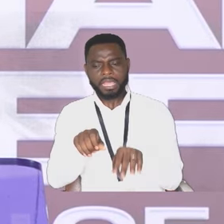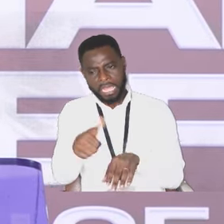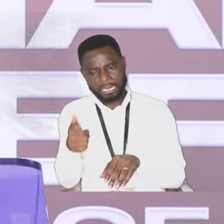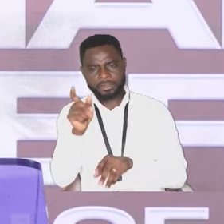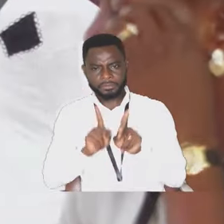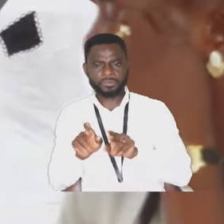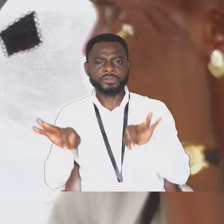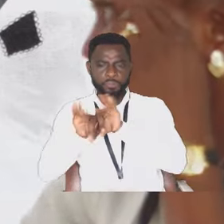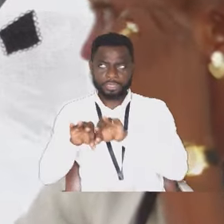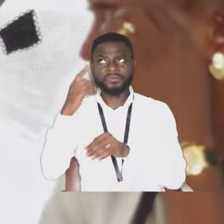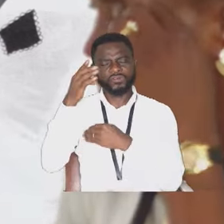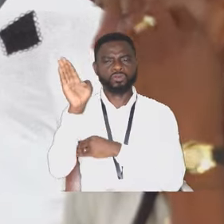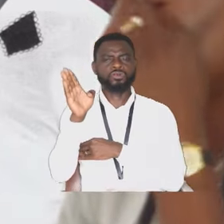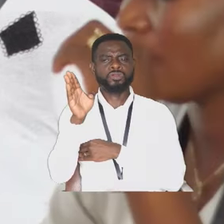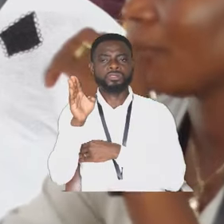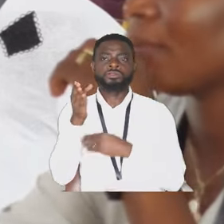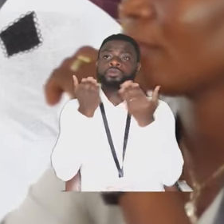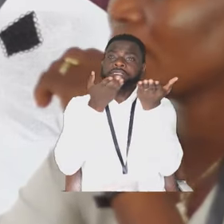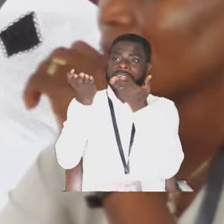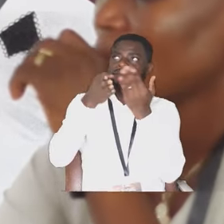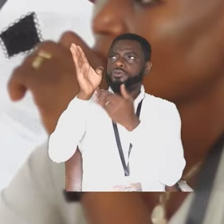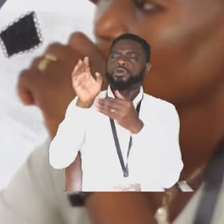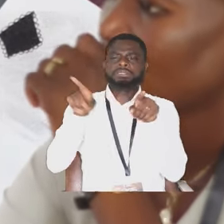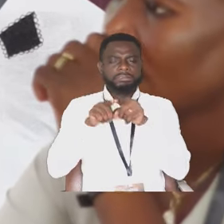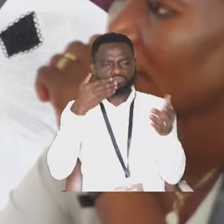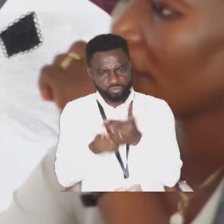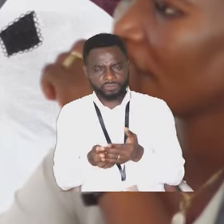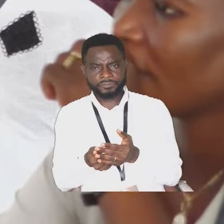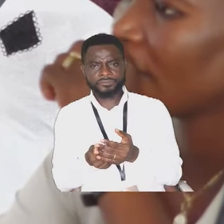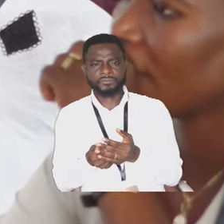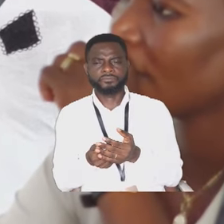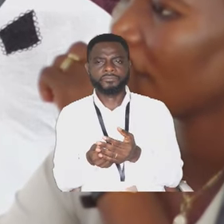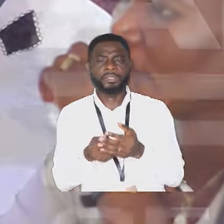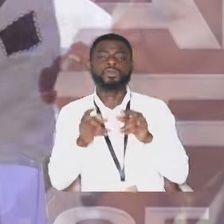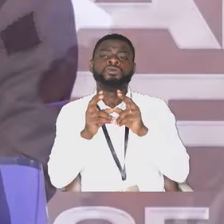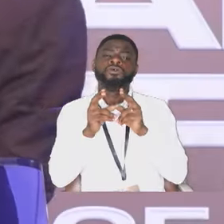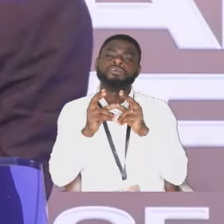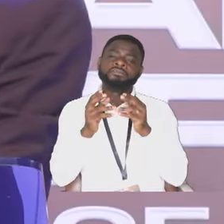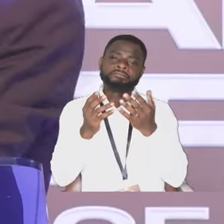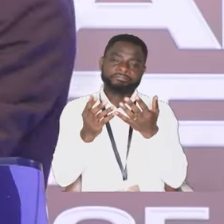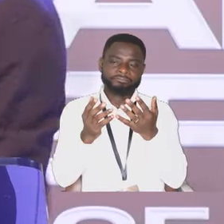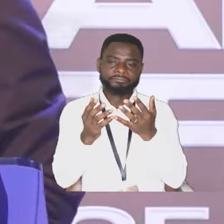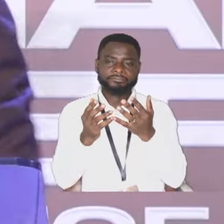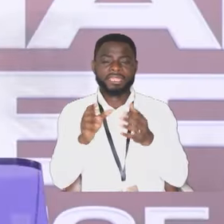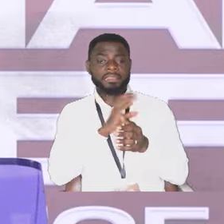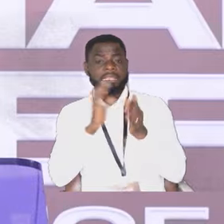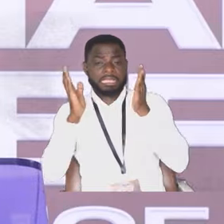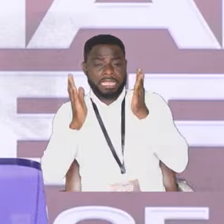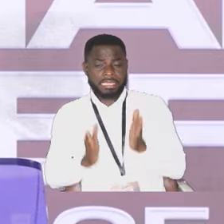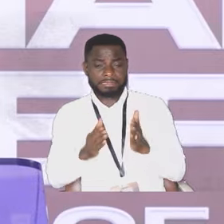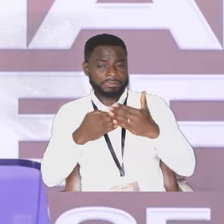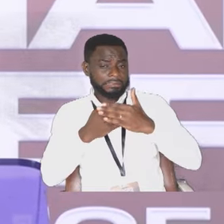in the sight of God. And then serving God is also good. So a Christian